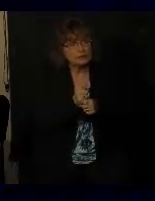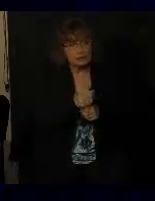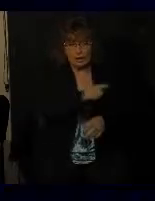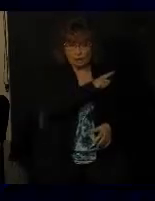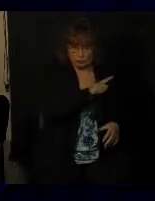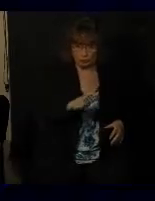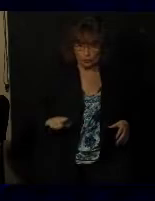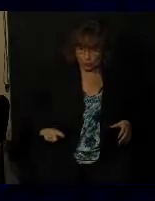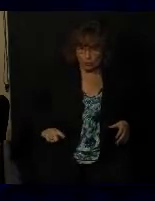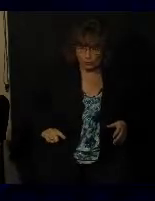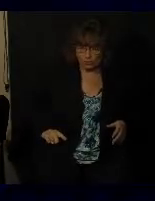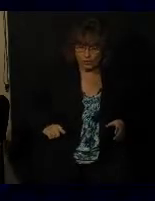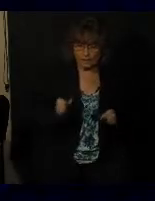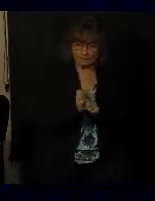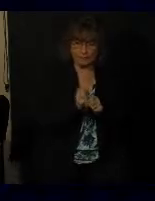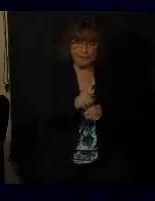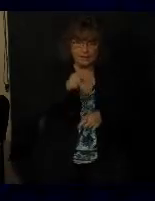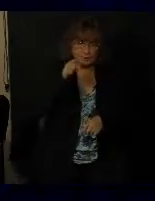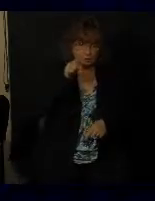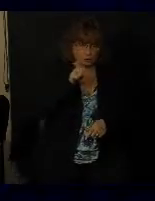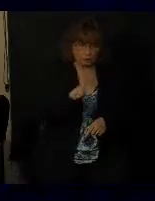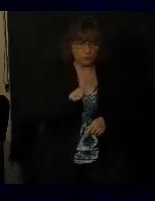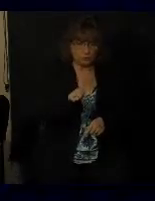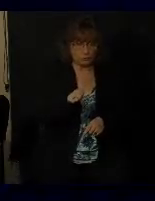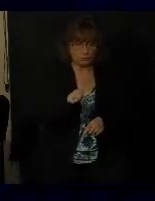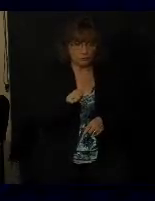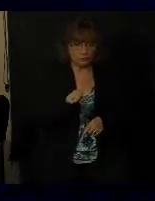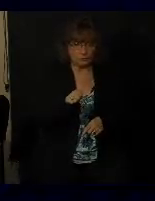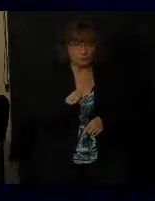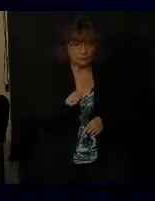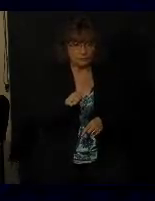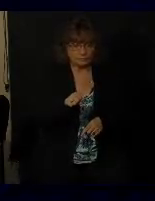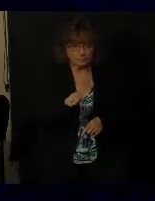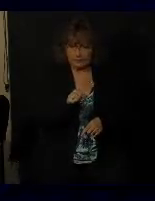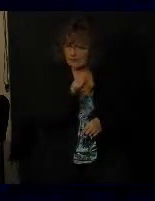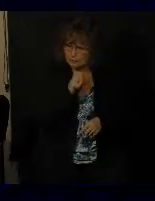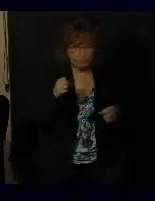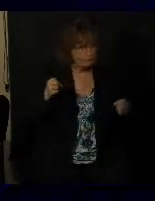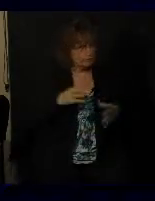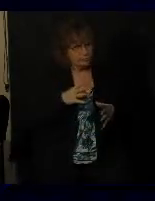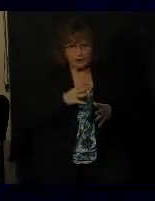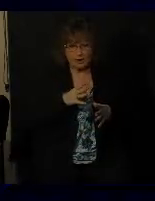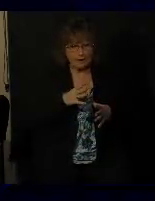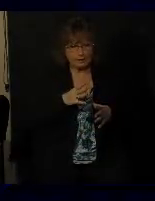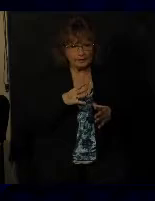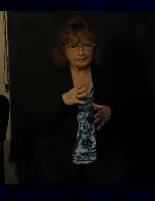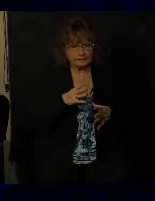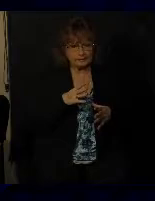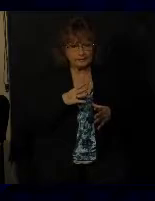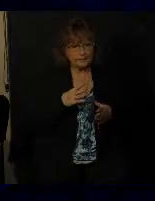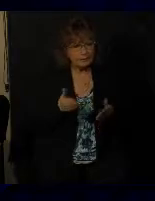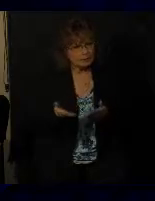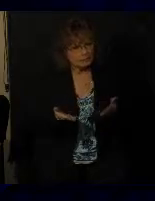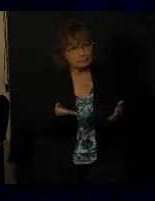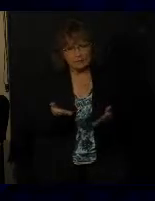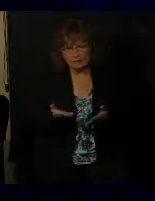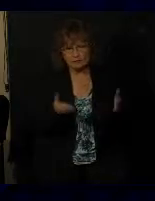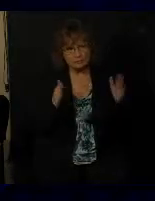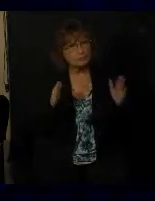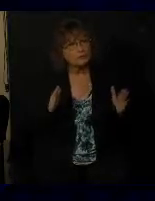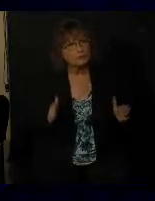from the womb, which will help thee. Fear not, O Jacob, my servant, and thou